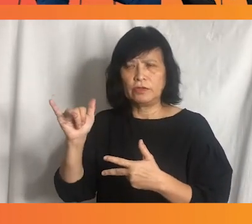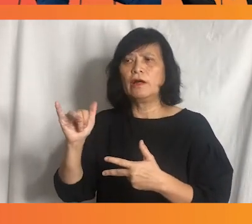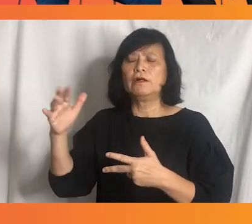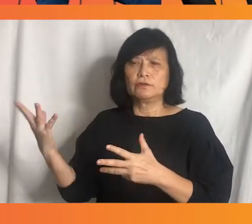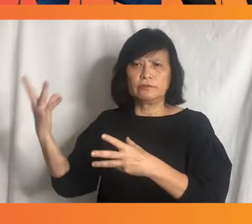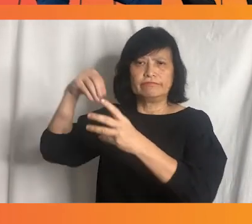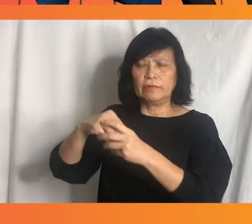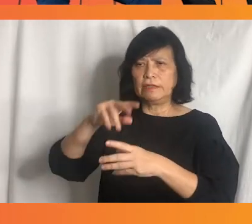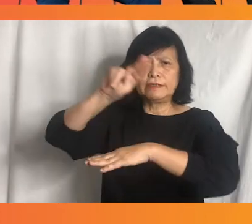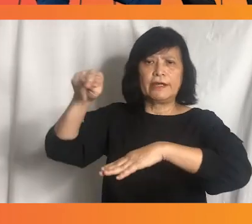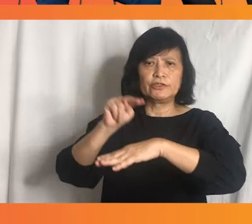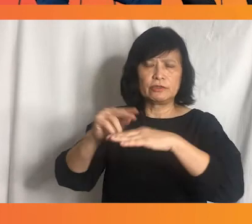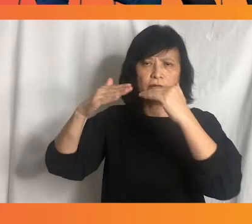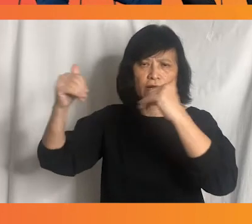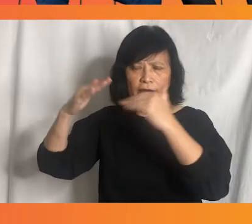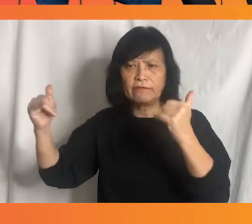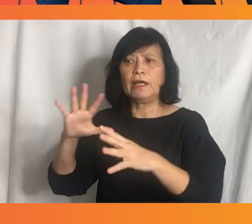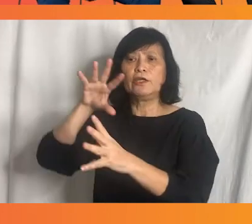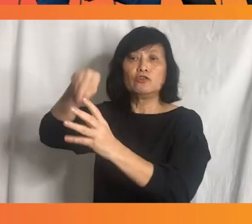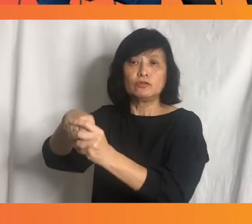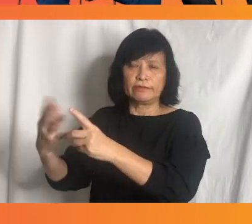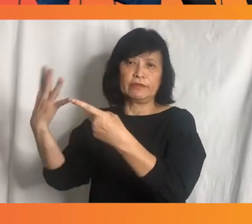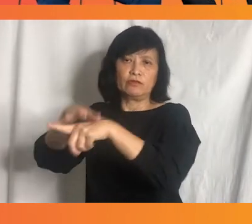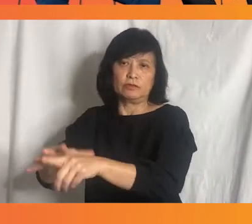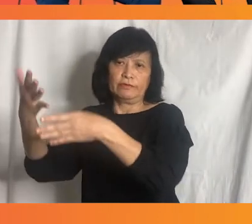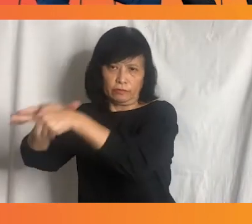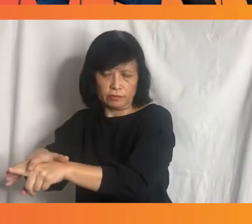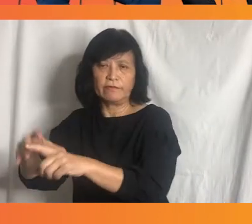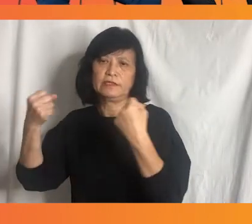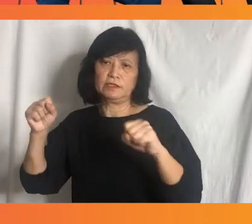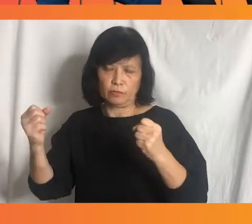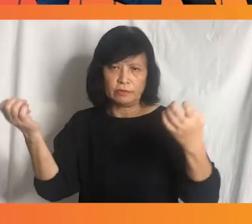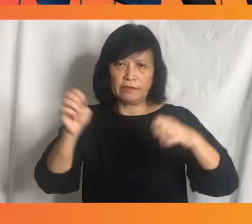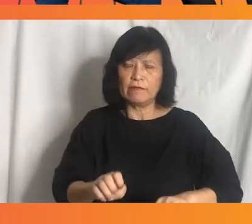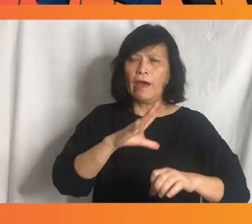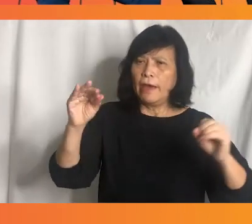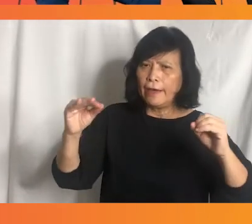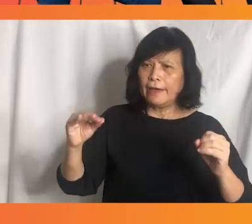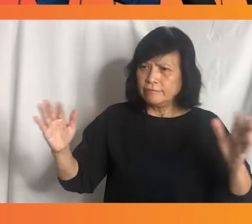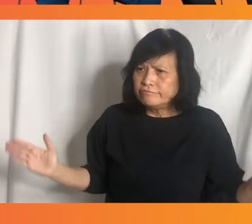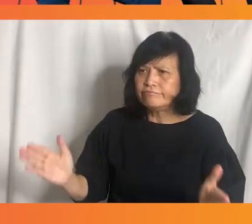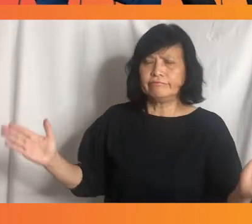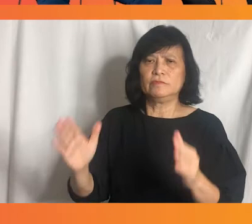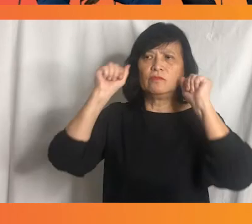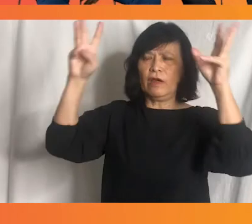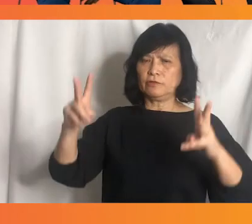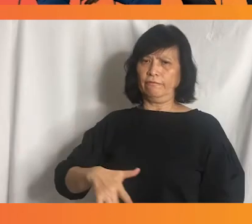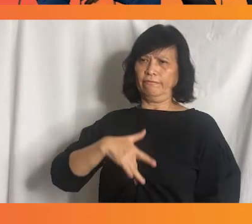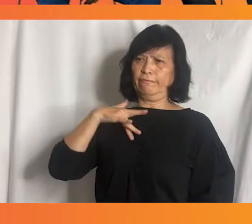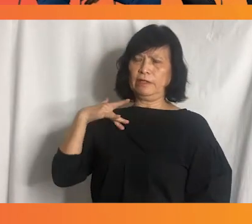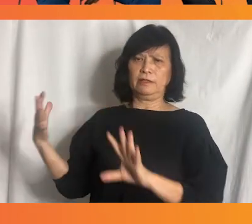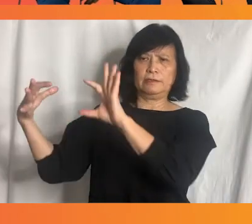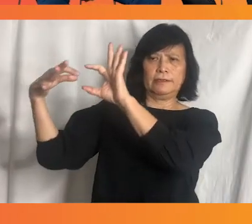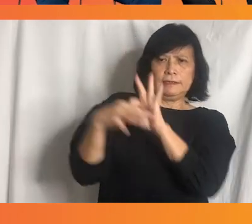level initiatives such as inclusive sports events, and so that we can also raise their awareness and get them to feel like they belong to a